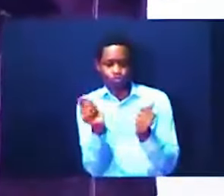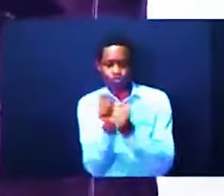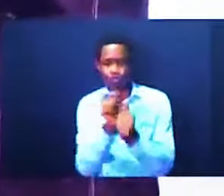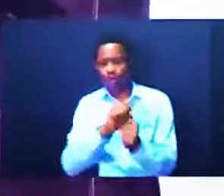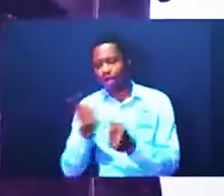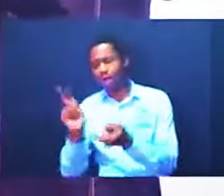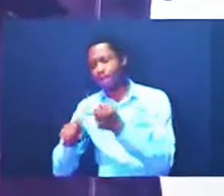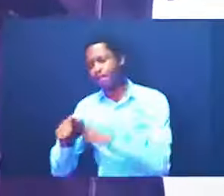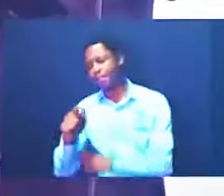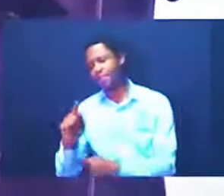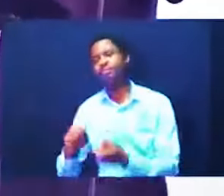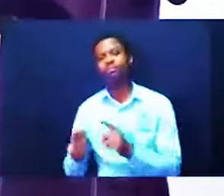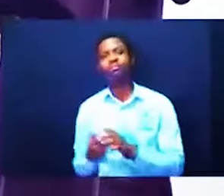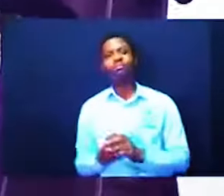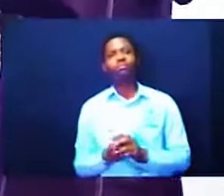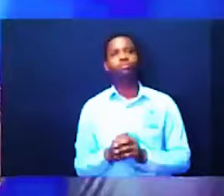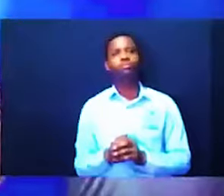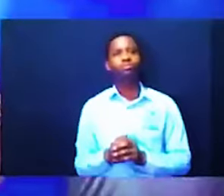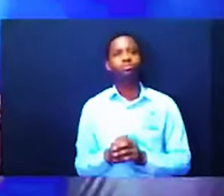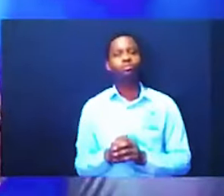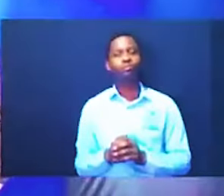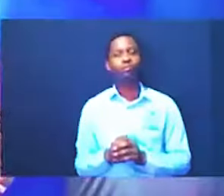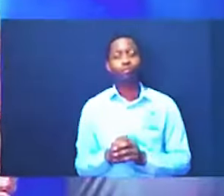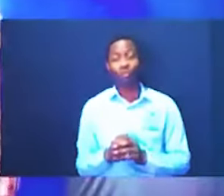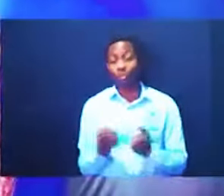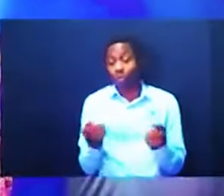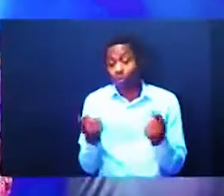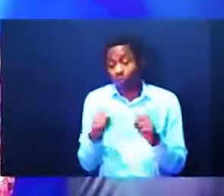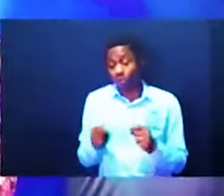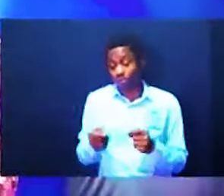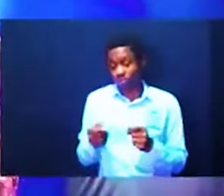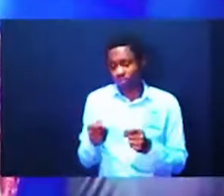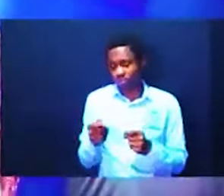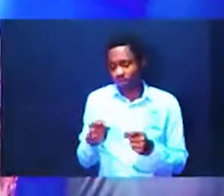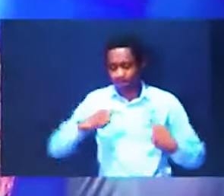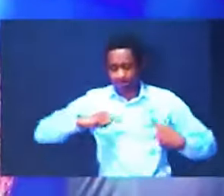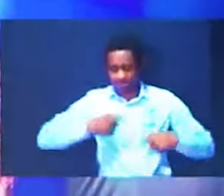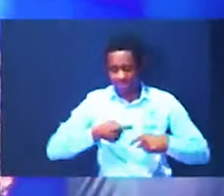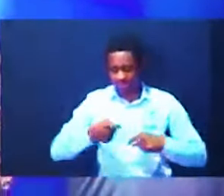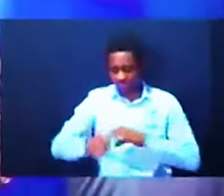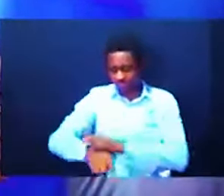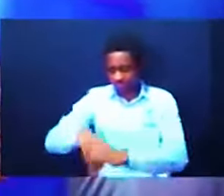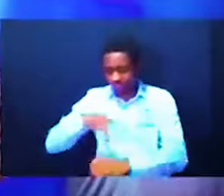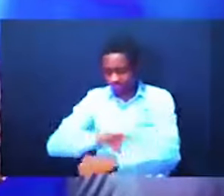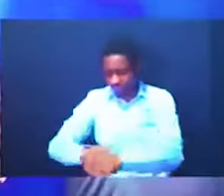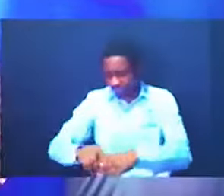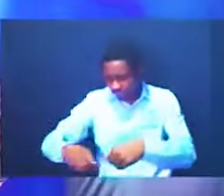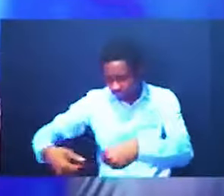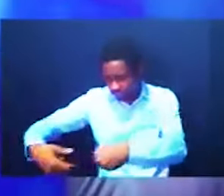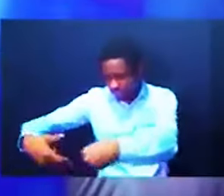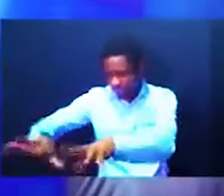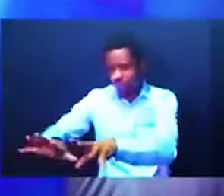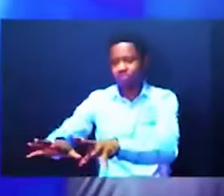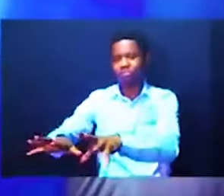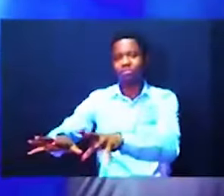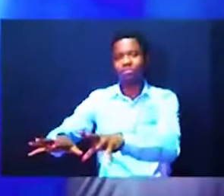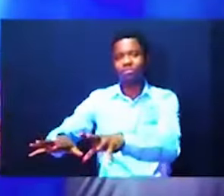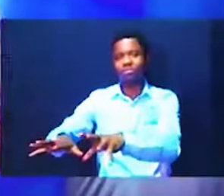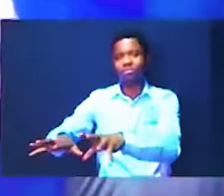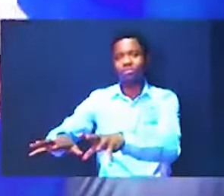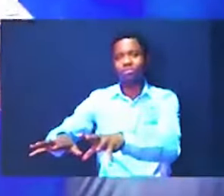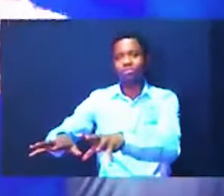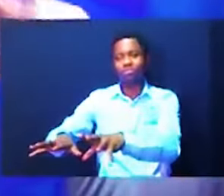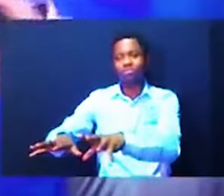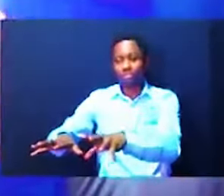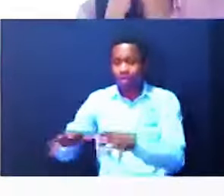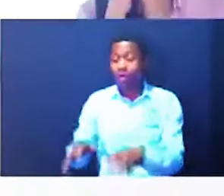someone. When you let go the hurt, or you refuse to hold on to it, that is what we